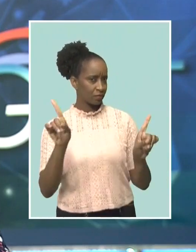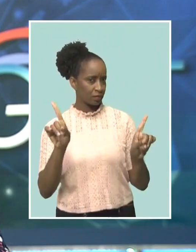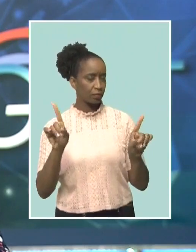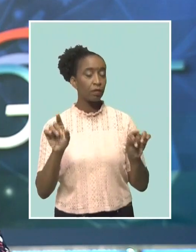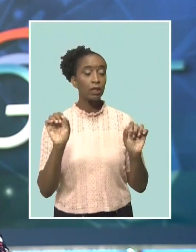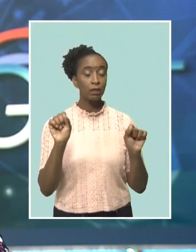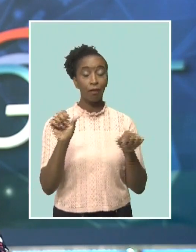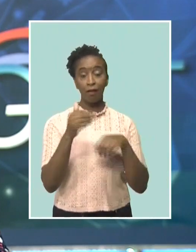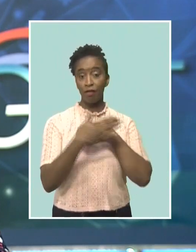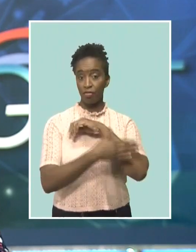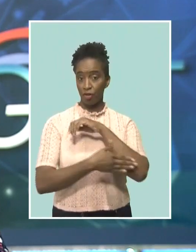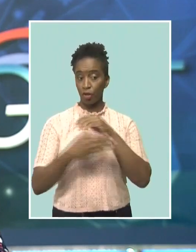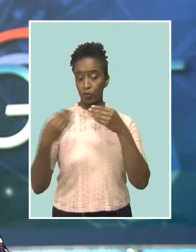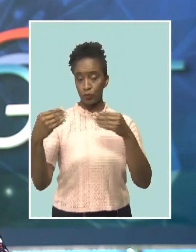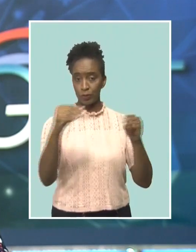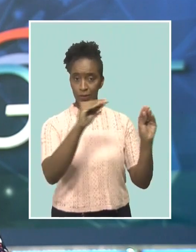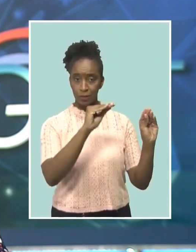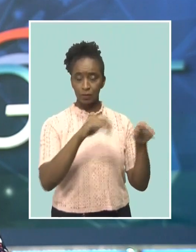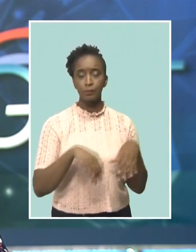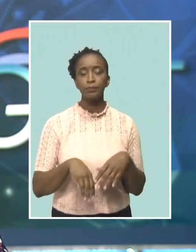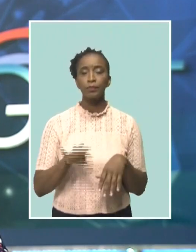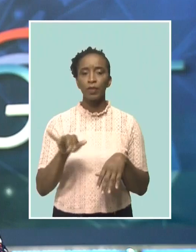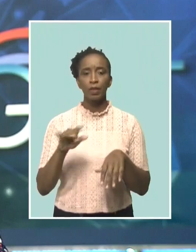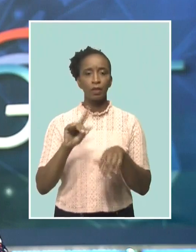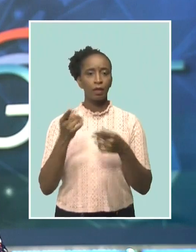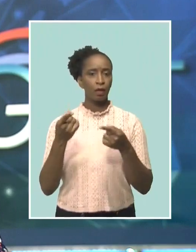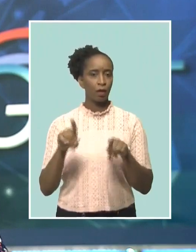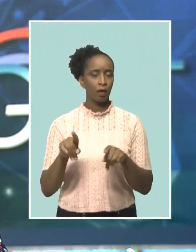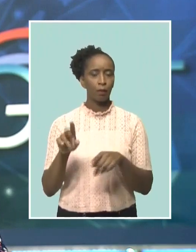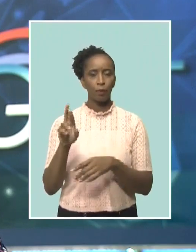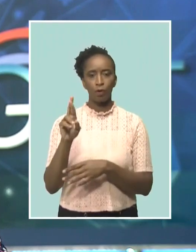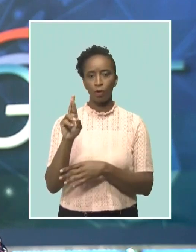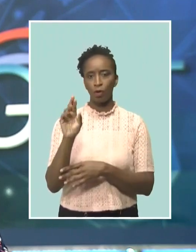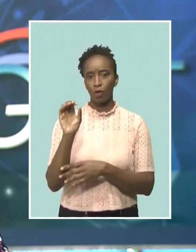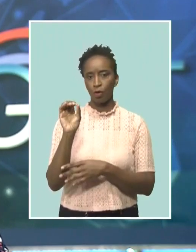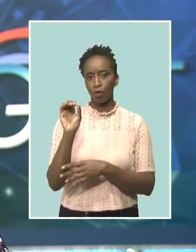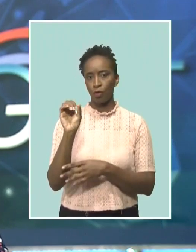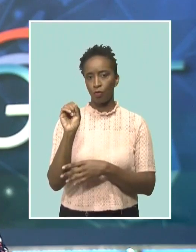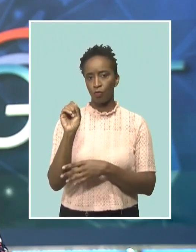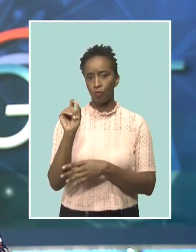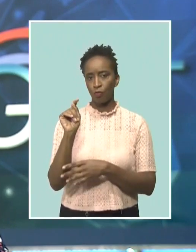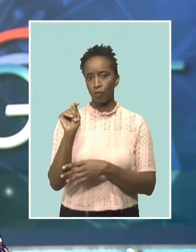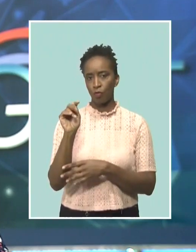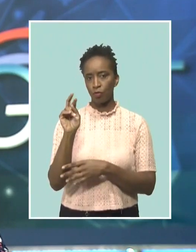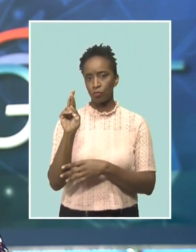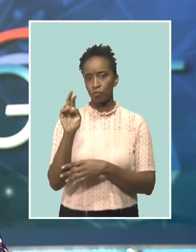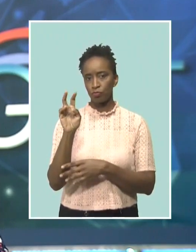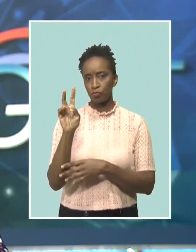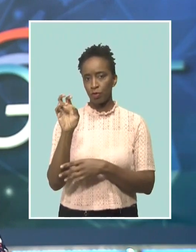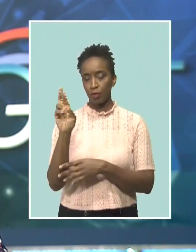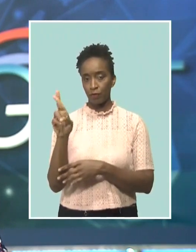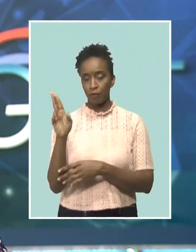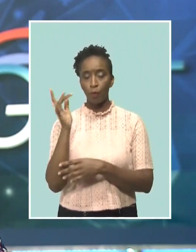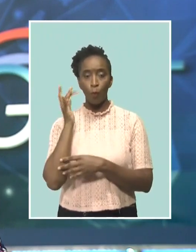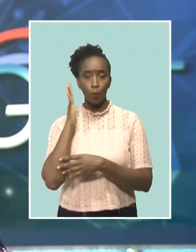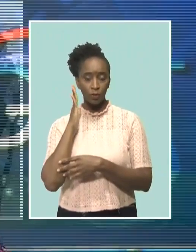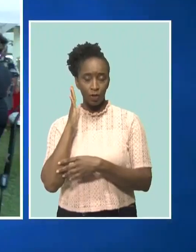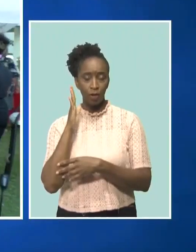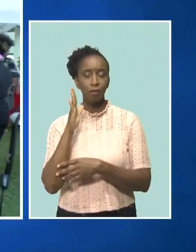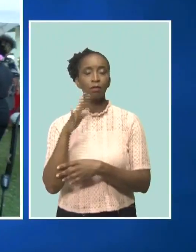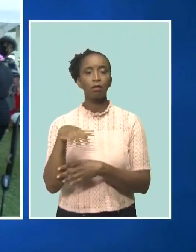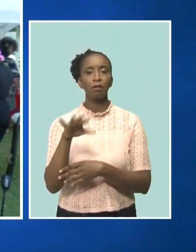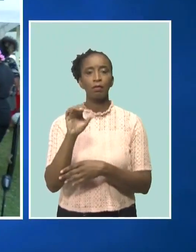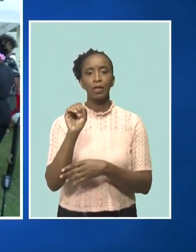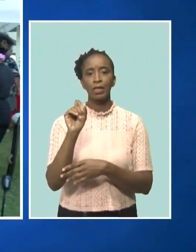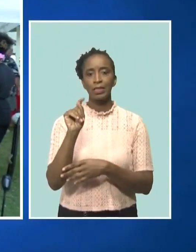Barbados. The event was held at Ross Trevor Resort in St. Lawrence Gap, Christchurch. Trevor Thorpe was there. Youth